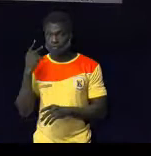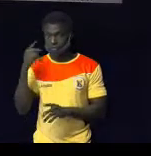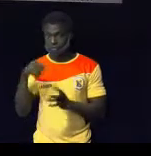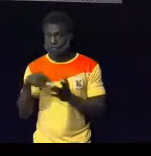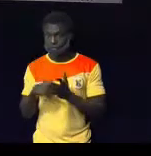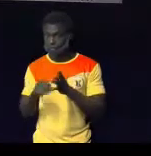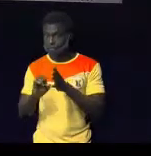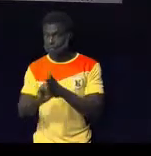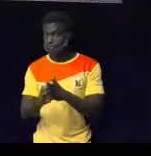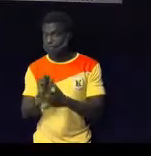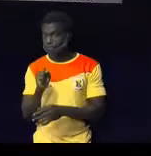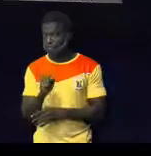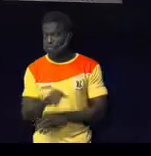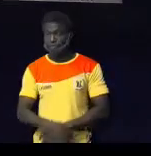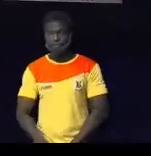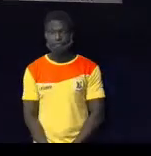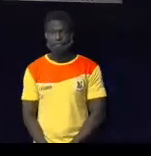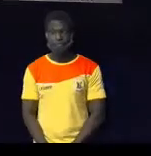Look at these examples.